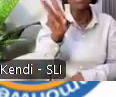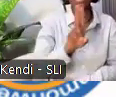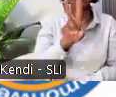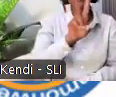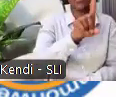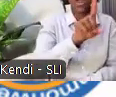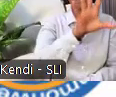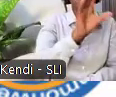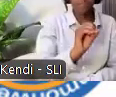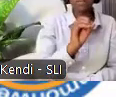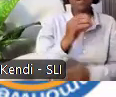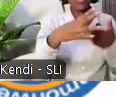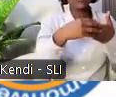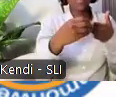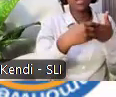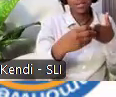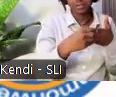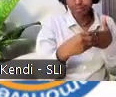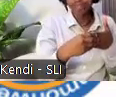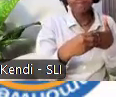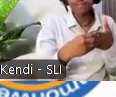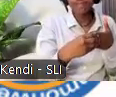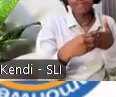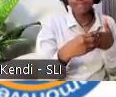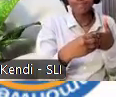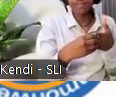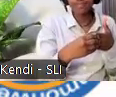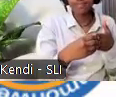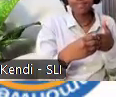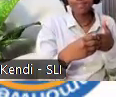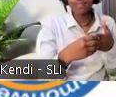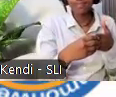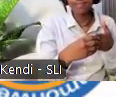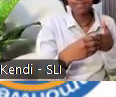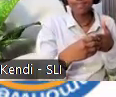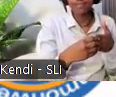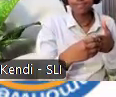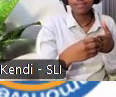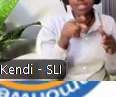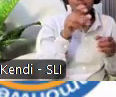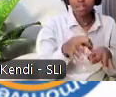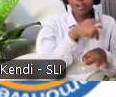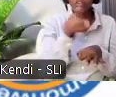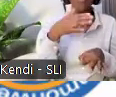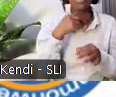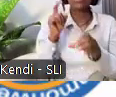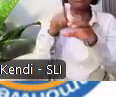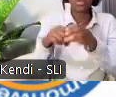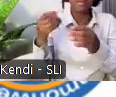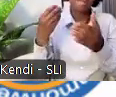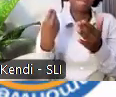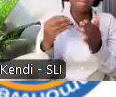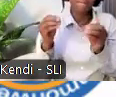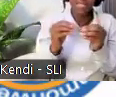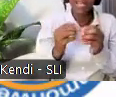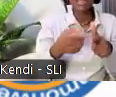$150 a night, and you'd be looking to four or five nights. It's on an ocean liner, and the meals are included